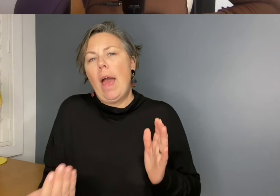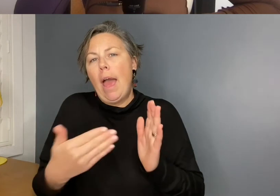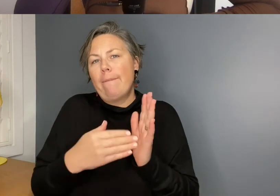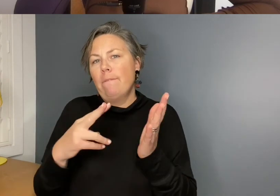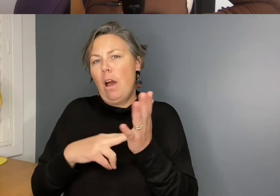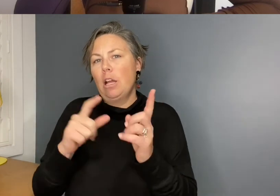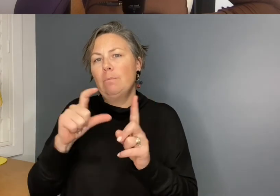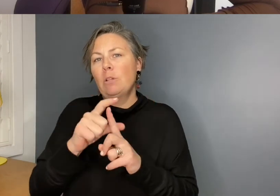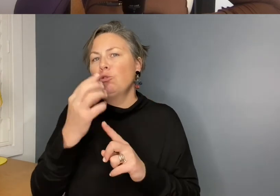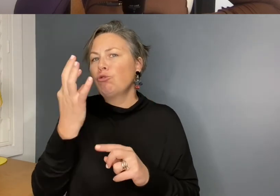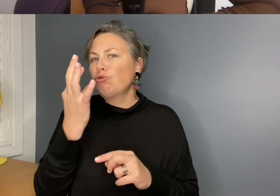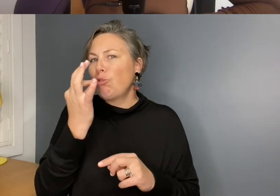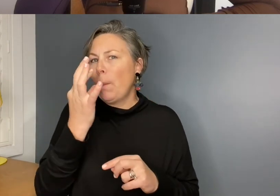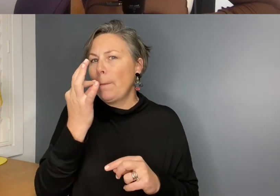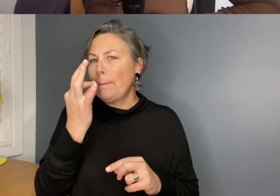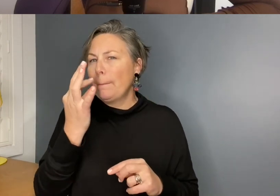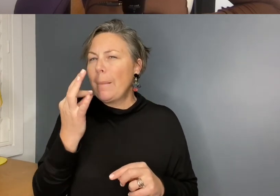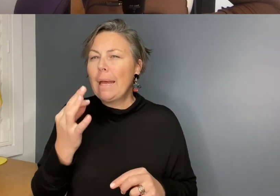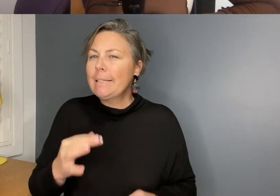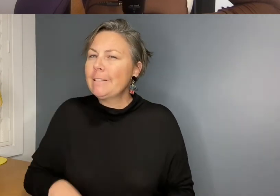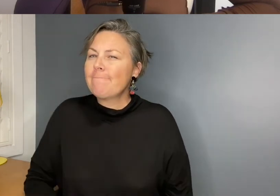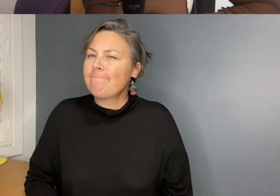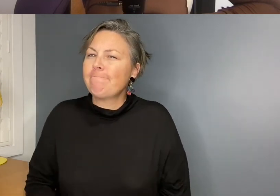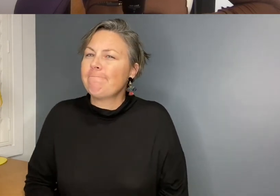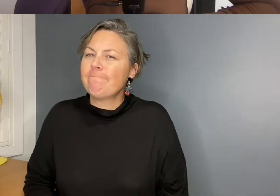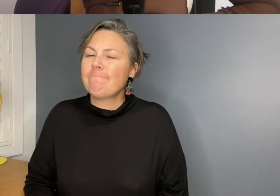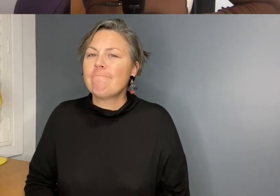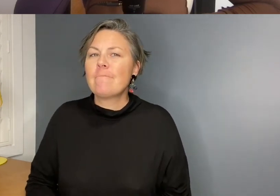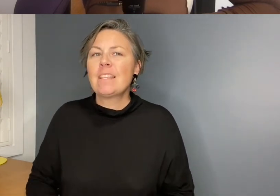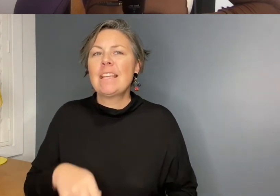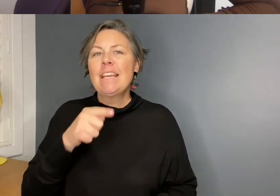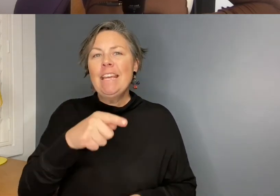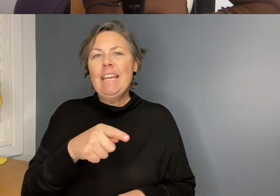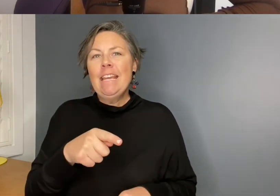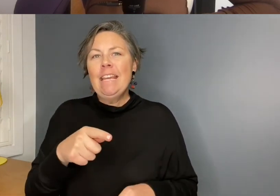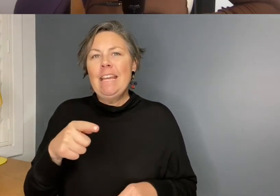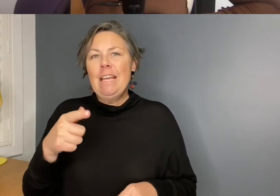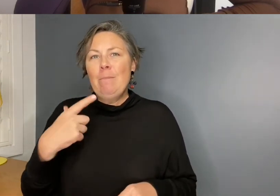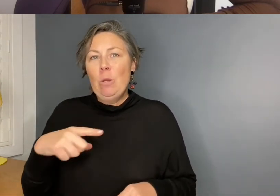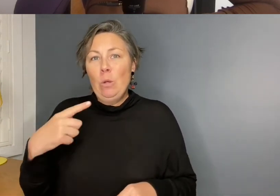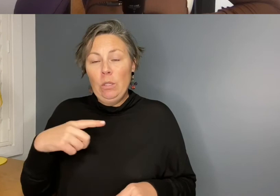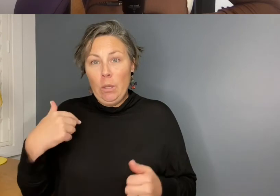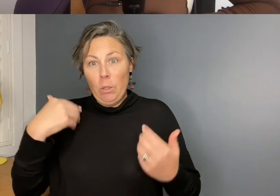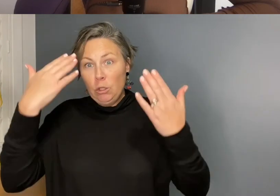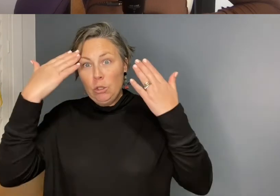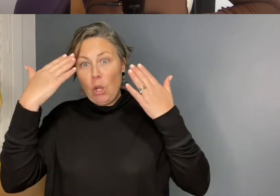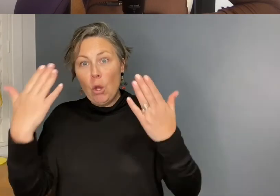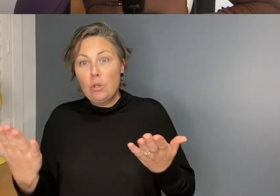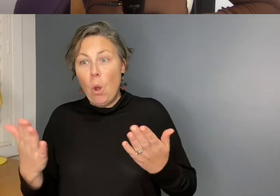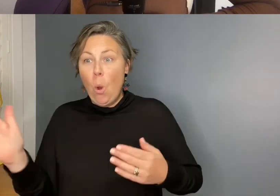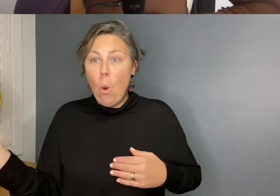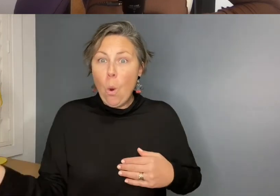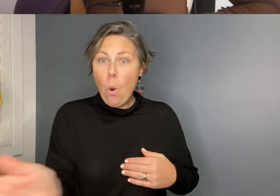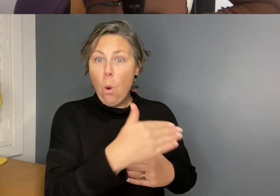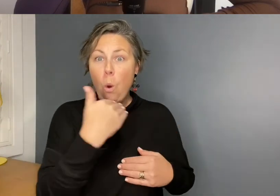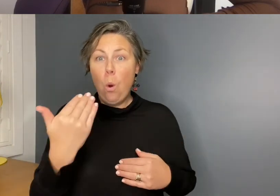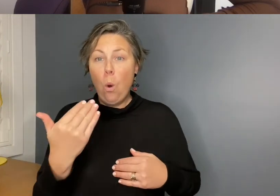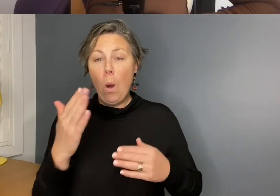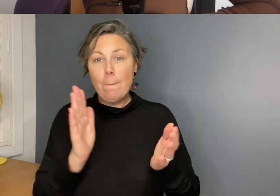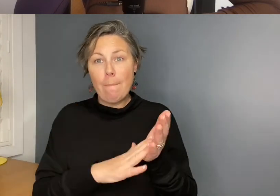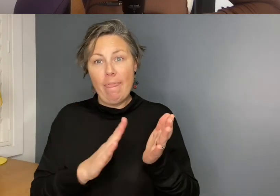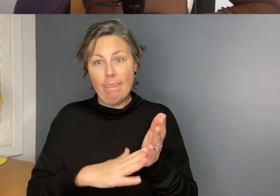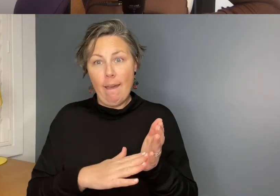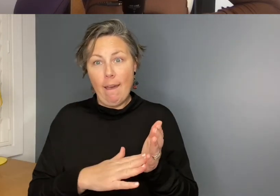a population level rather than an individual level, where we can't be sure that every breastfeeding mother has adequate levels of vitamin